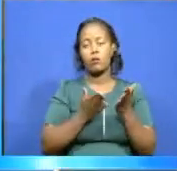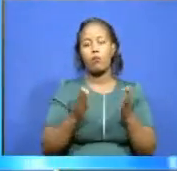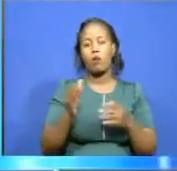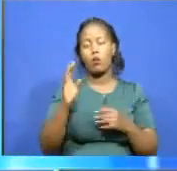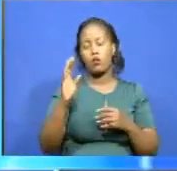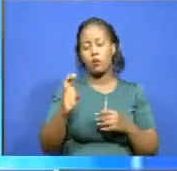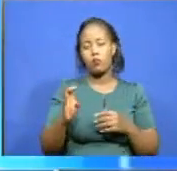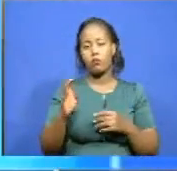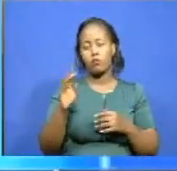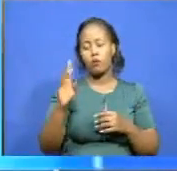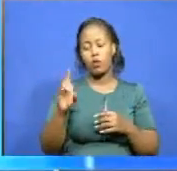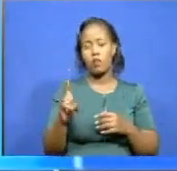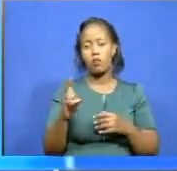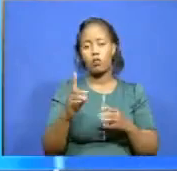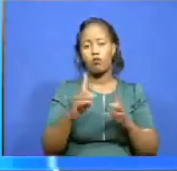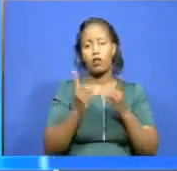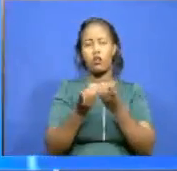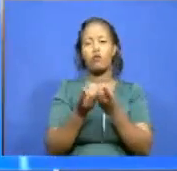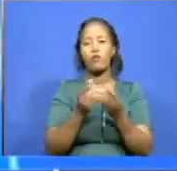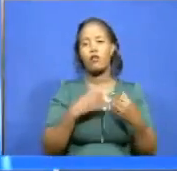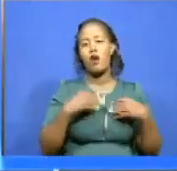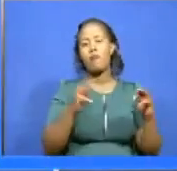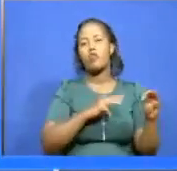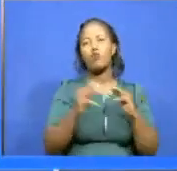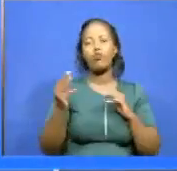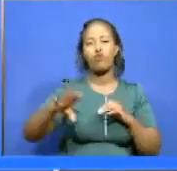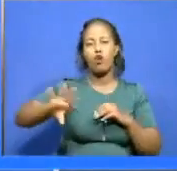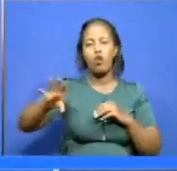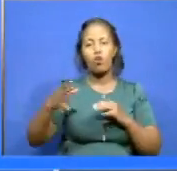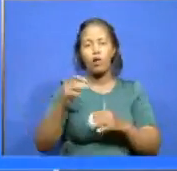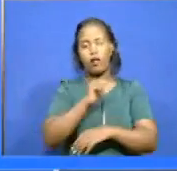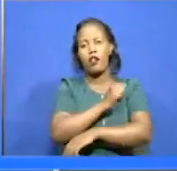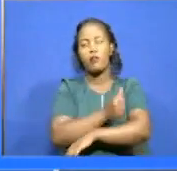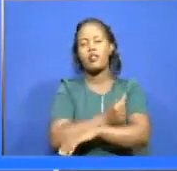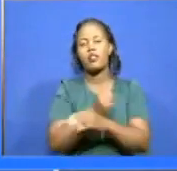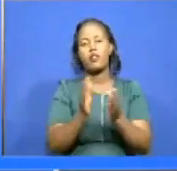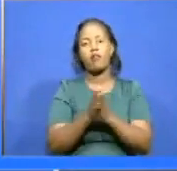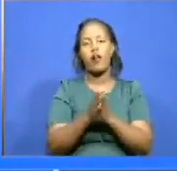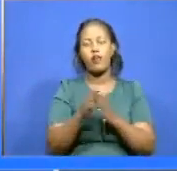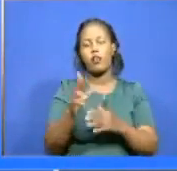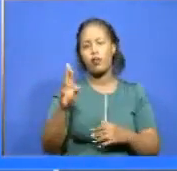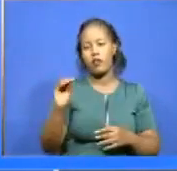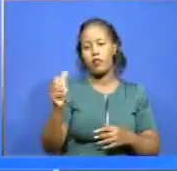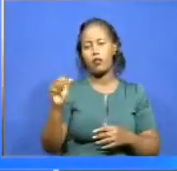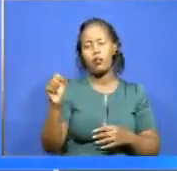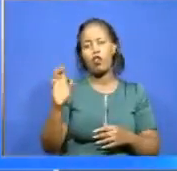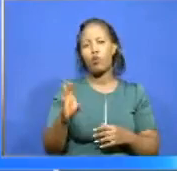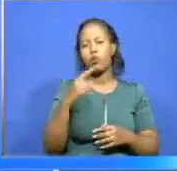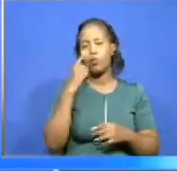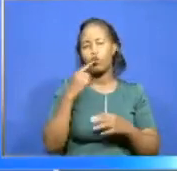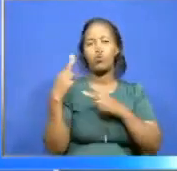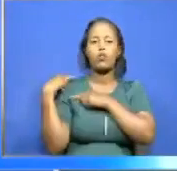for health, Dr. Lenai Kamairo, has been moved to county administration, and Rose Maitai, who was in charge